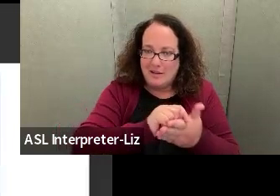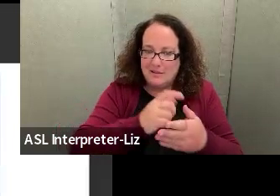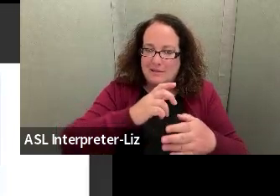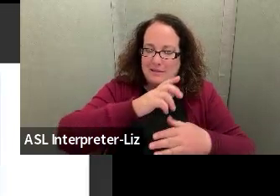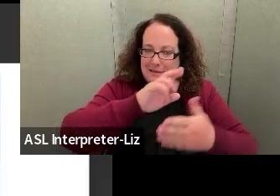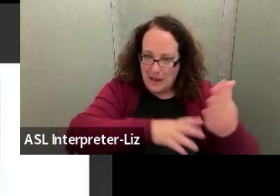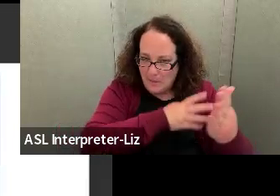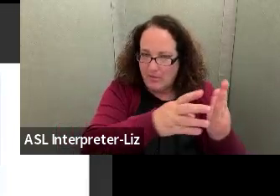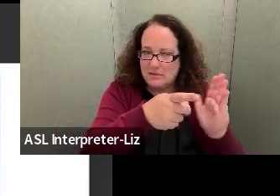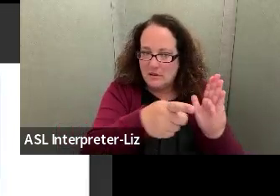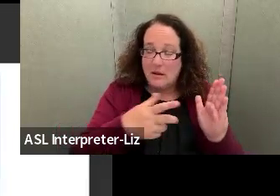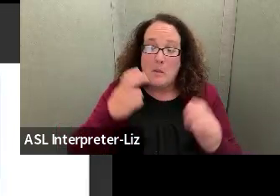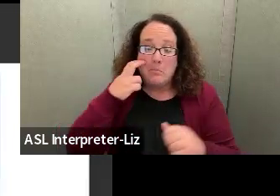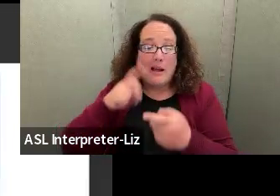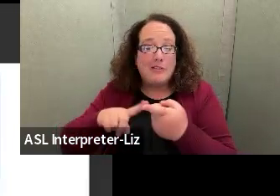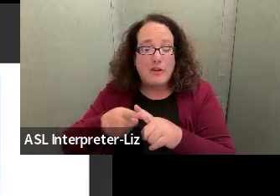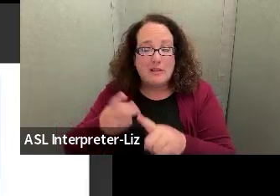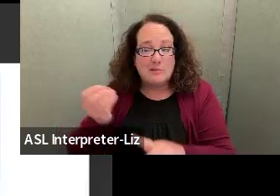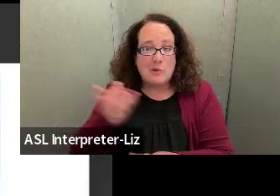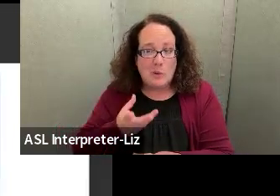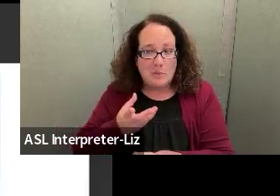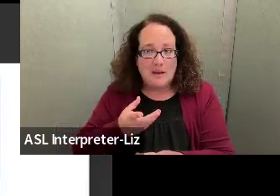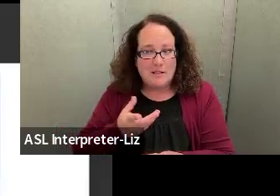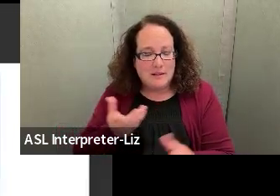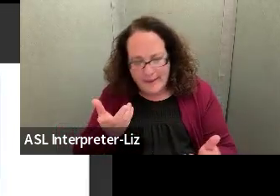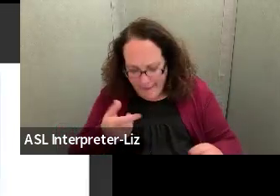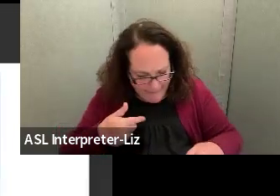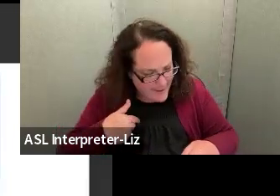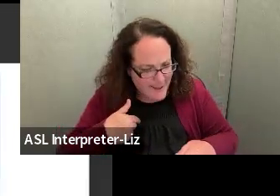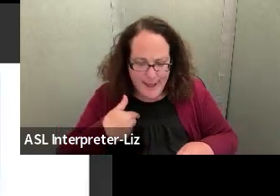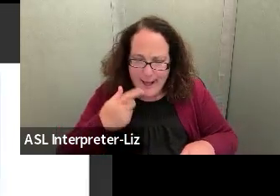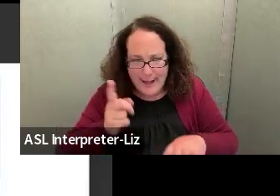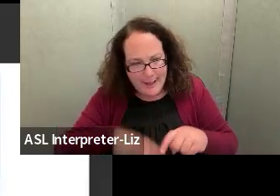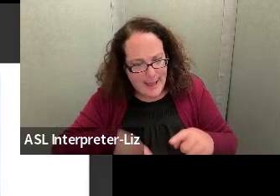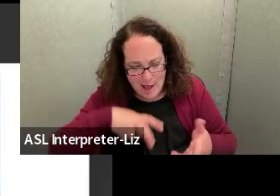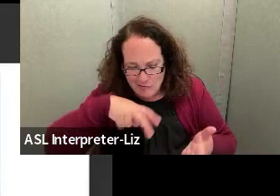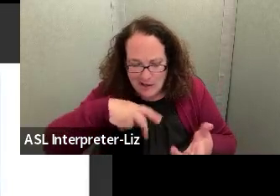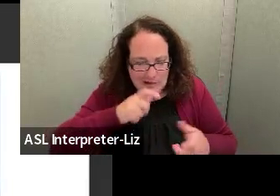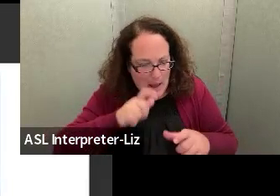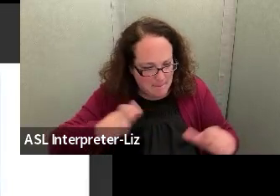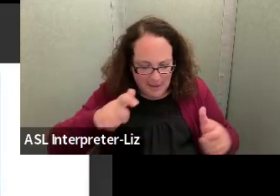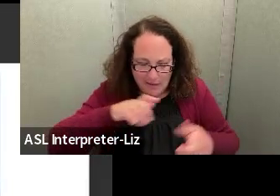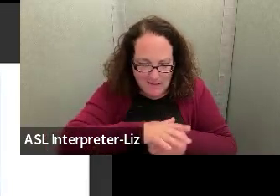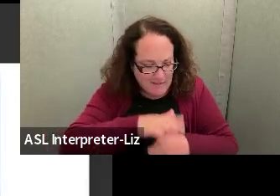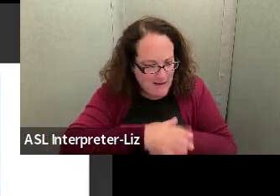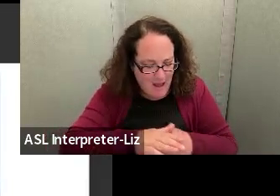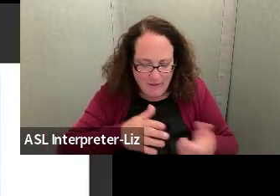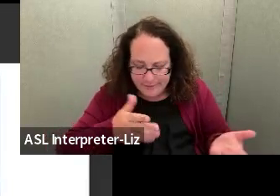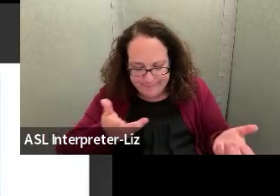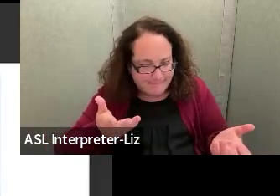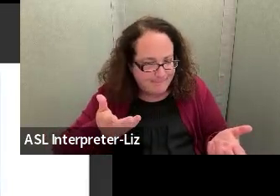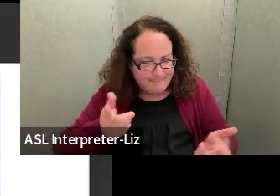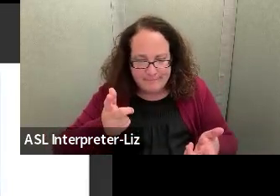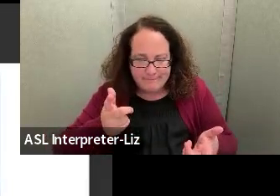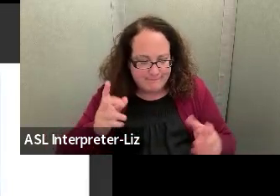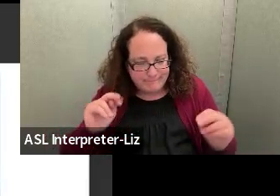my blind friend, told me that he just couldn't read it. It wasn't big enough. It wasn't really usable